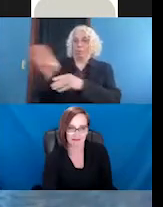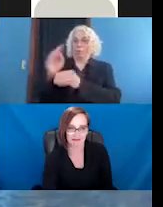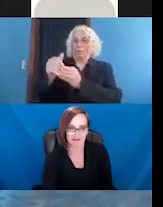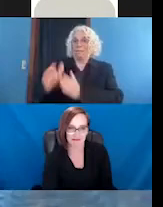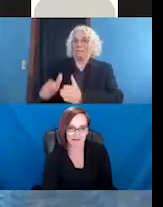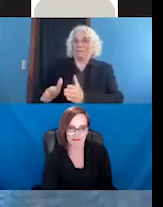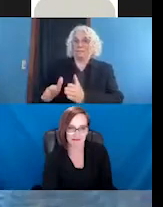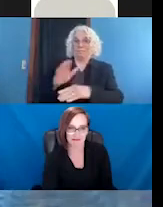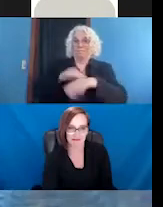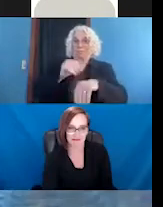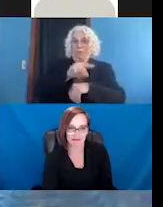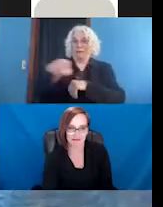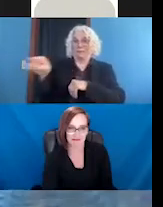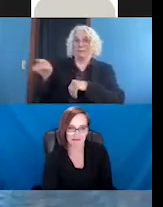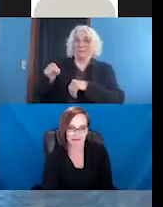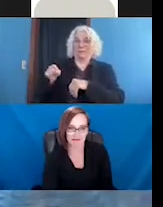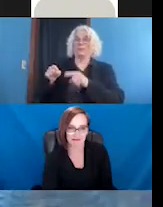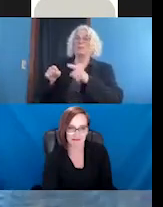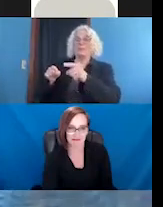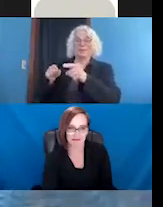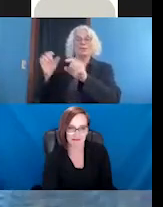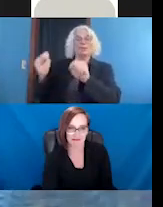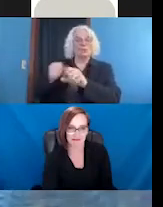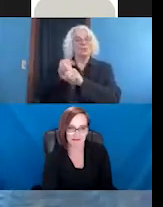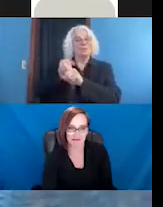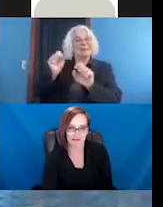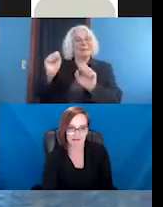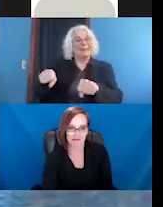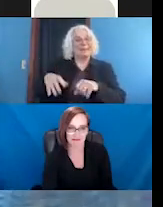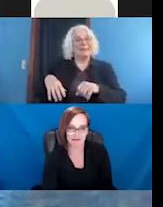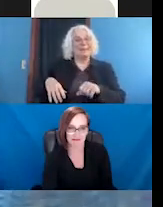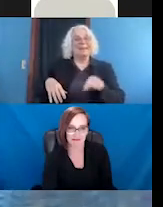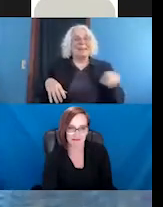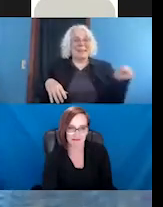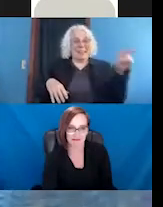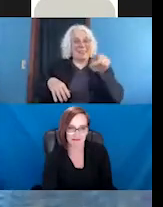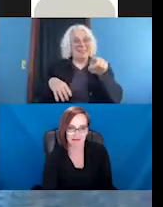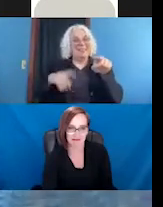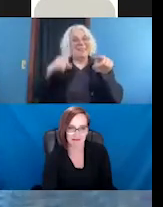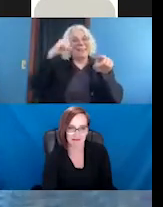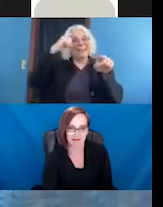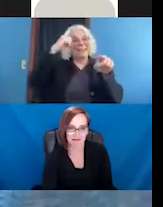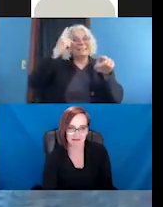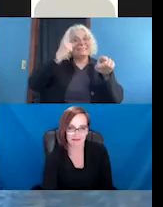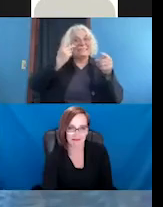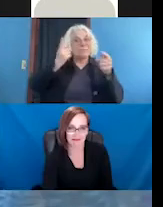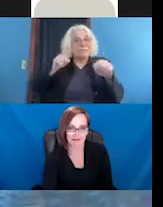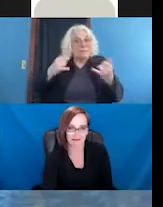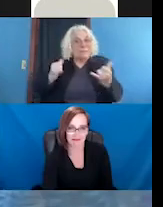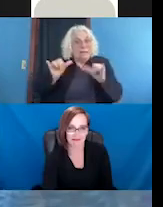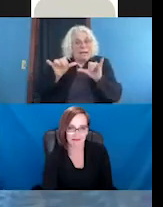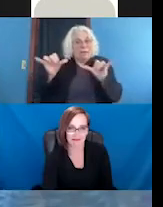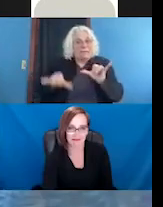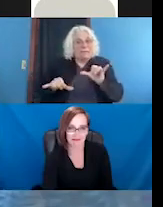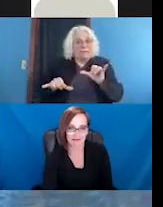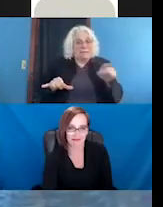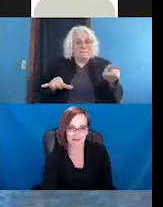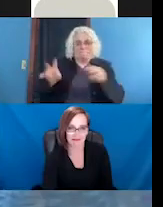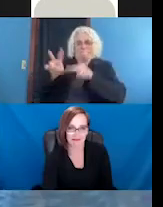think you are in a unique position to impact this. They also see the way the current system works, and they see it as